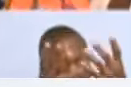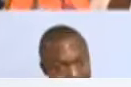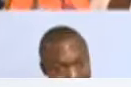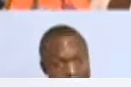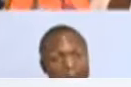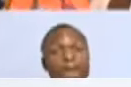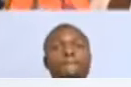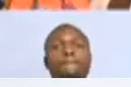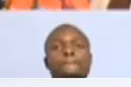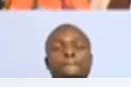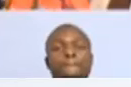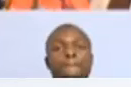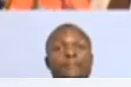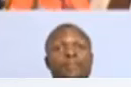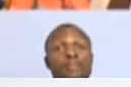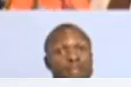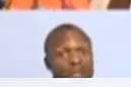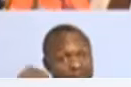is strengthening